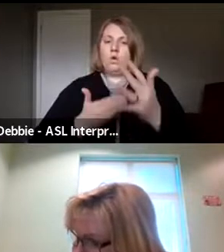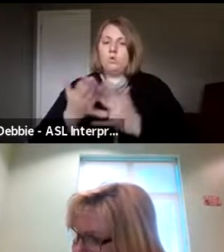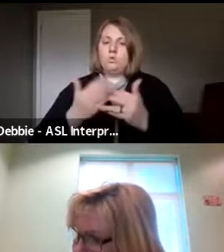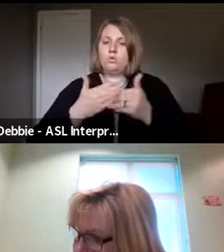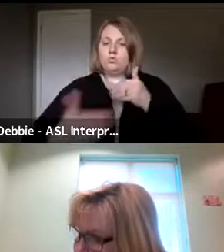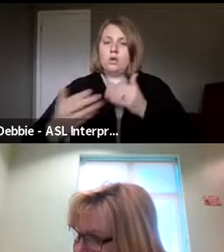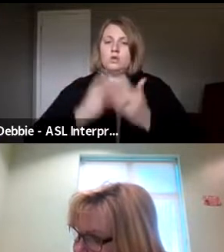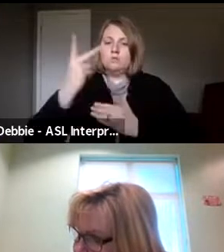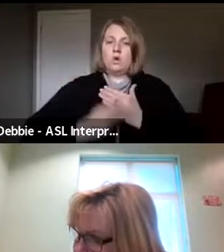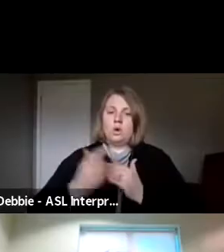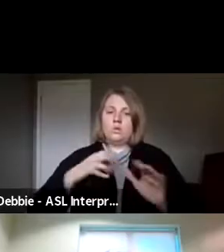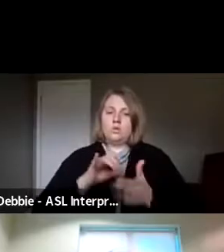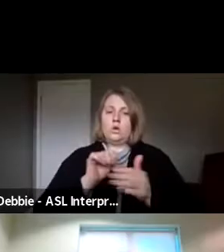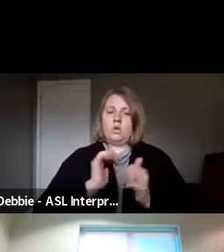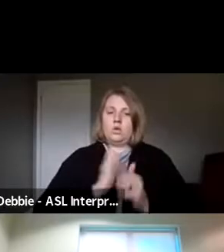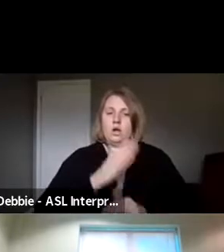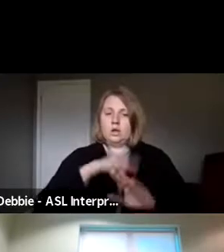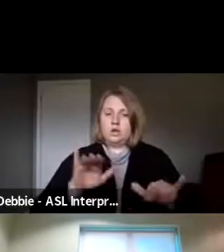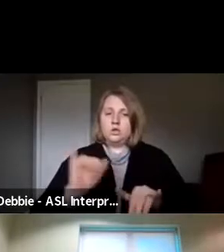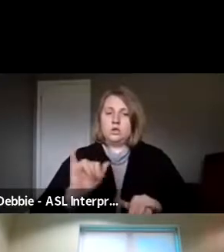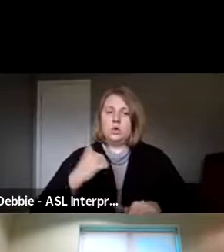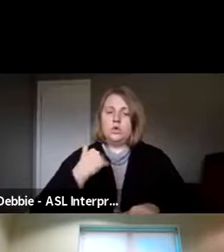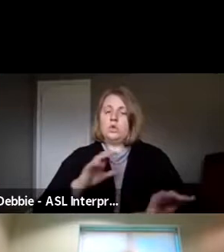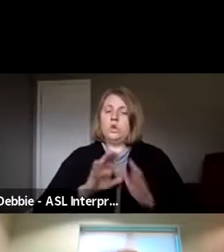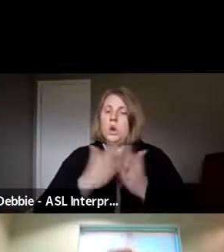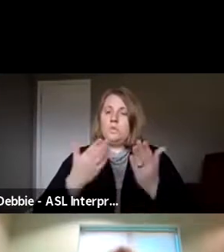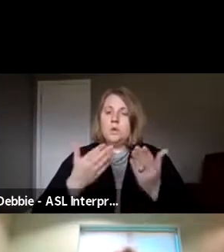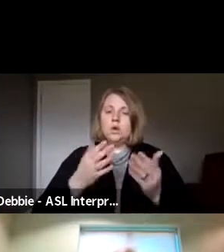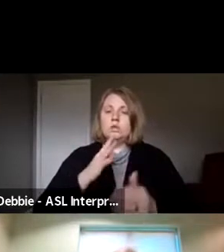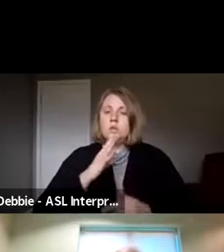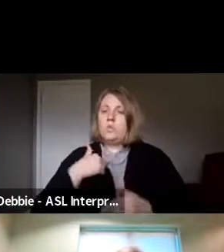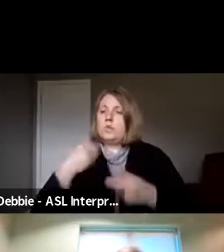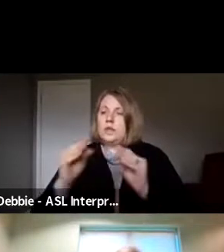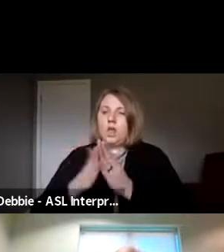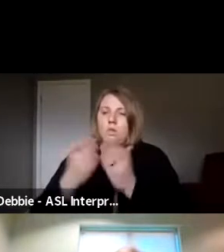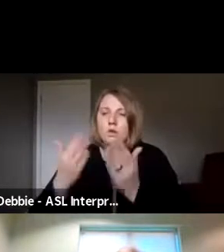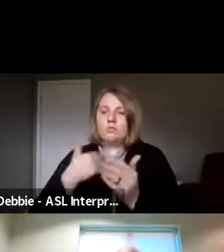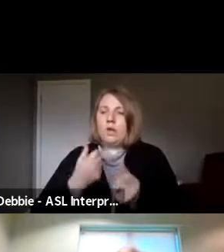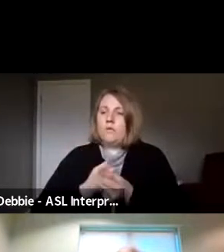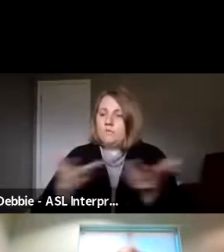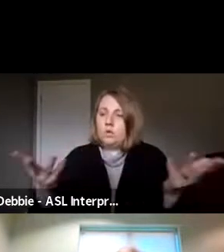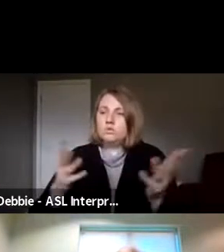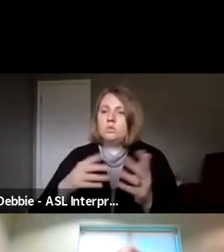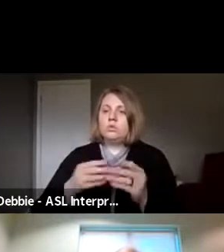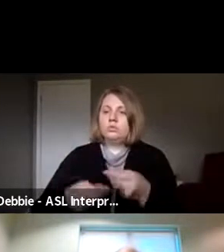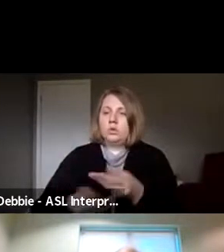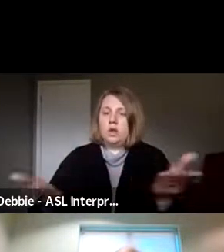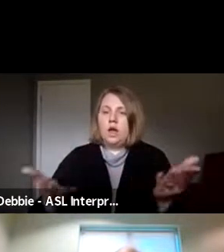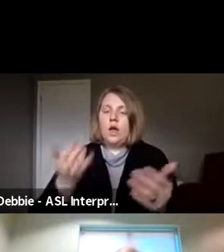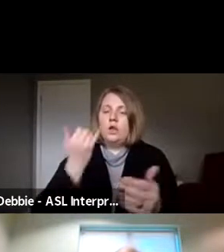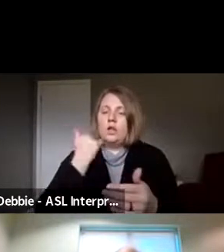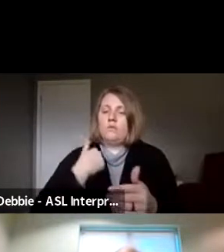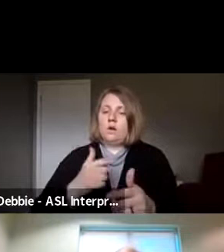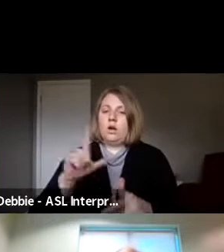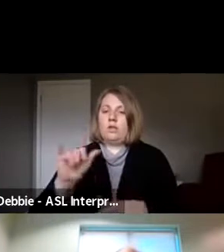program. And we do this with our kids too. We do a book talk. We sell a book. We have multiple copies to hand out if we're live. Please, one day we'll be